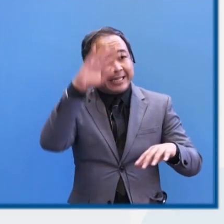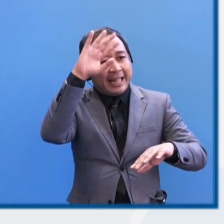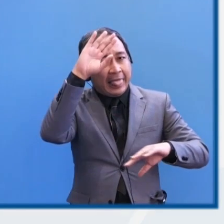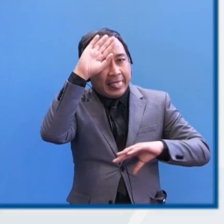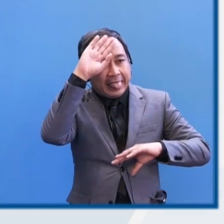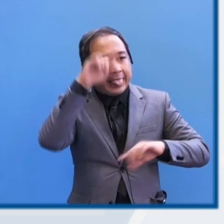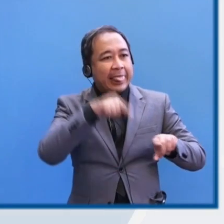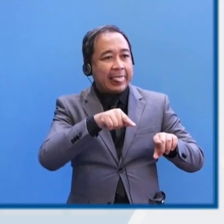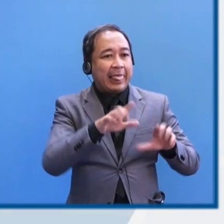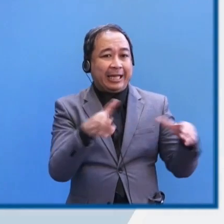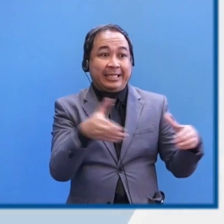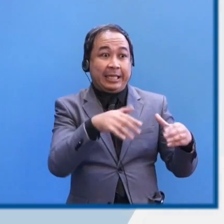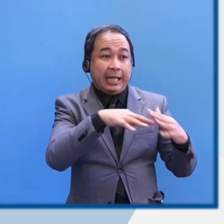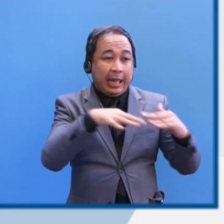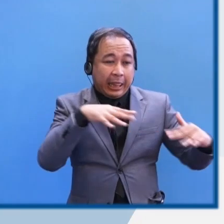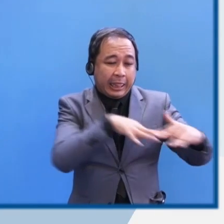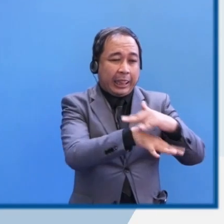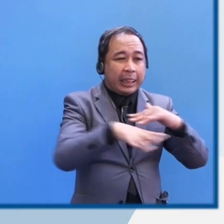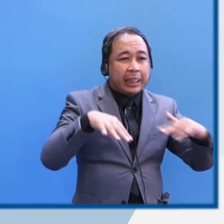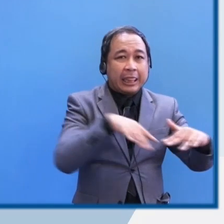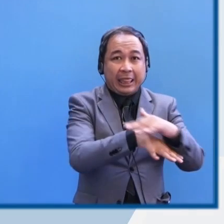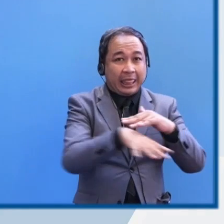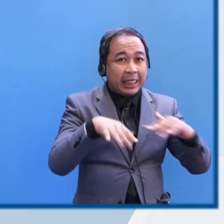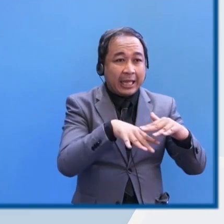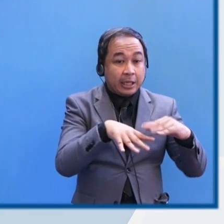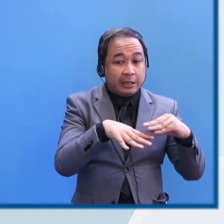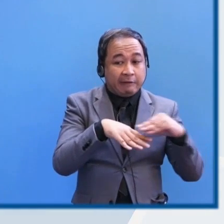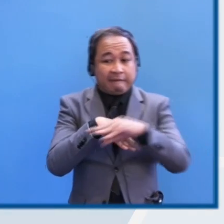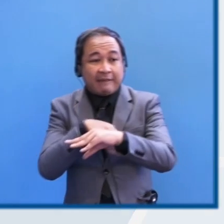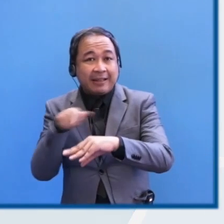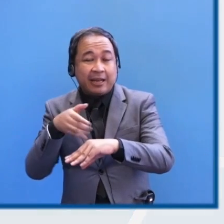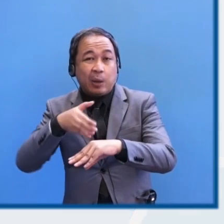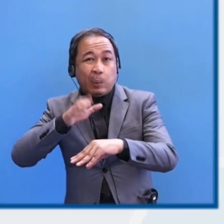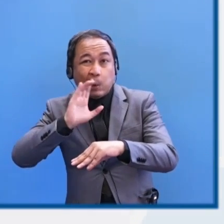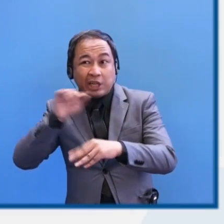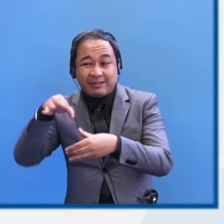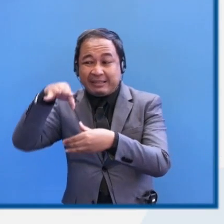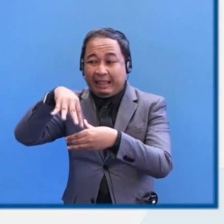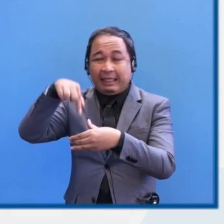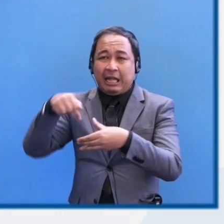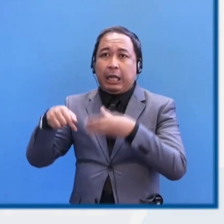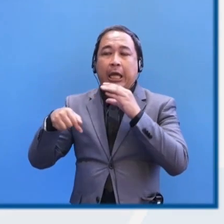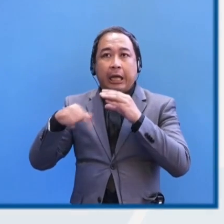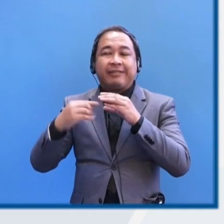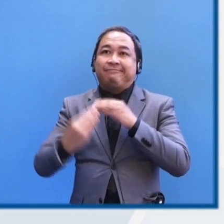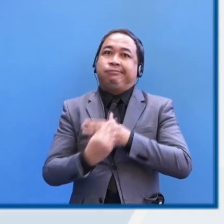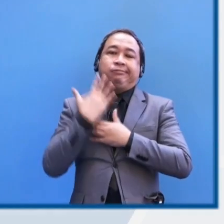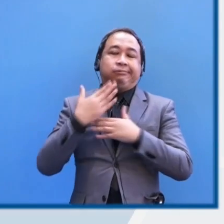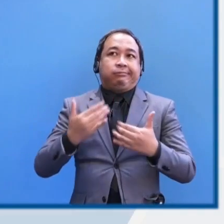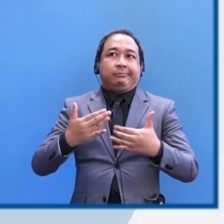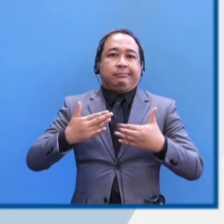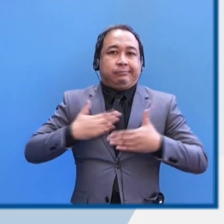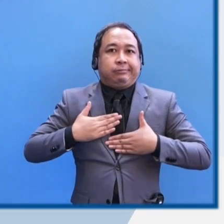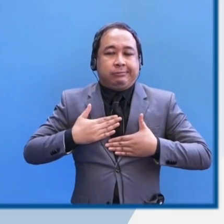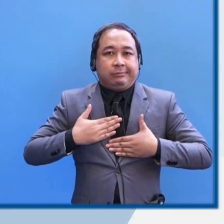After that, we make a committee from Ministry of Irrigation and Ministry of